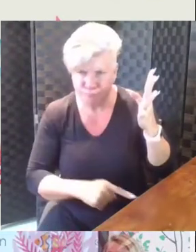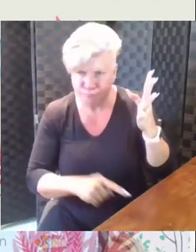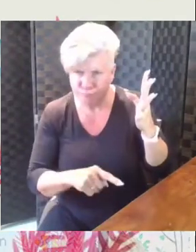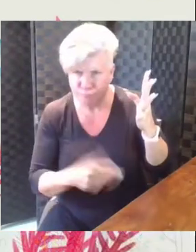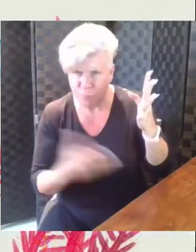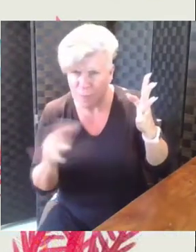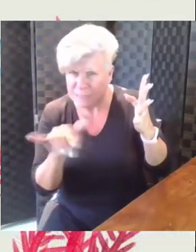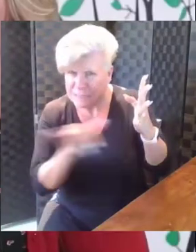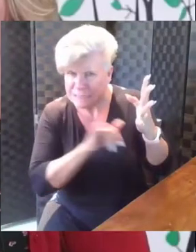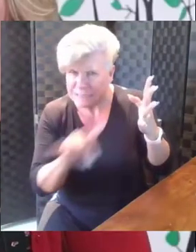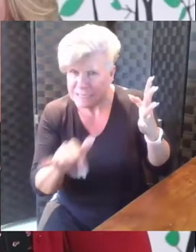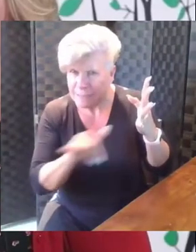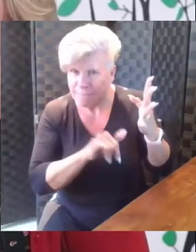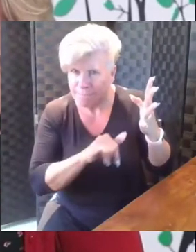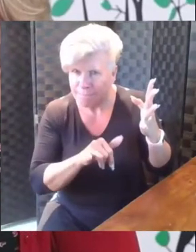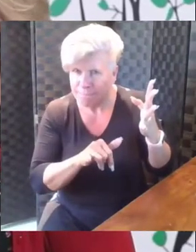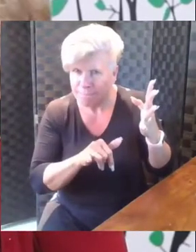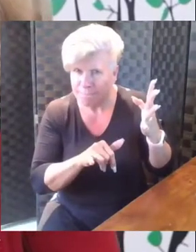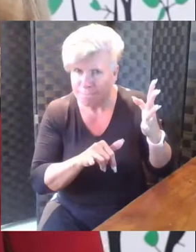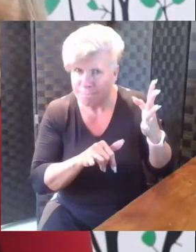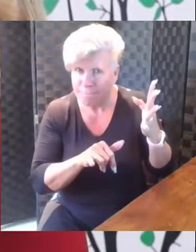words?